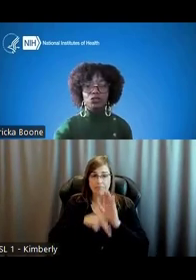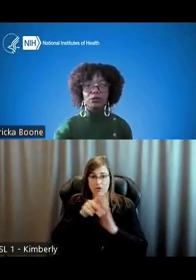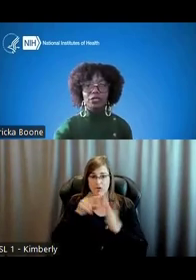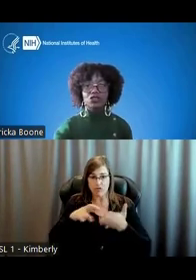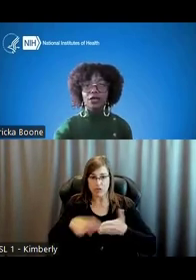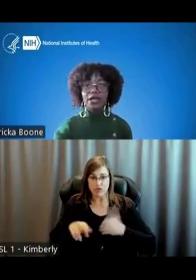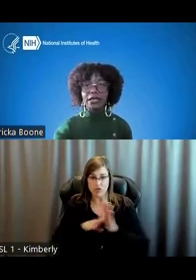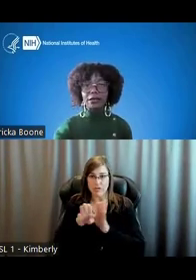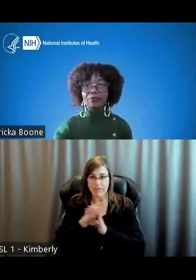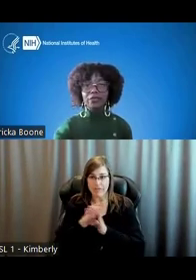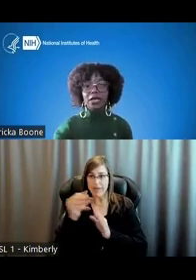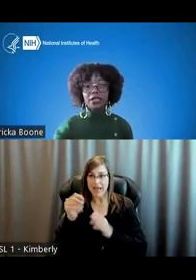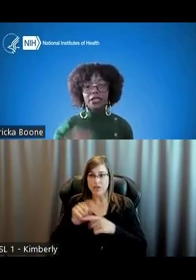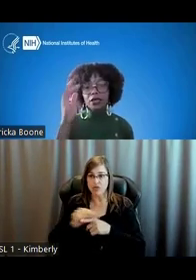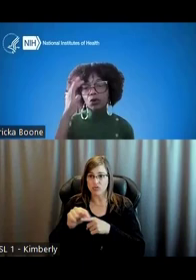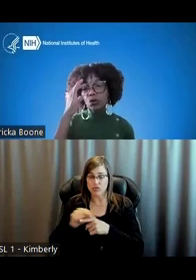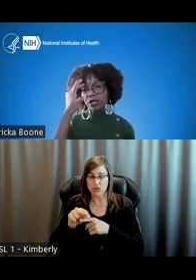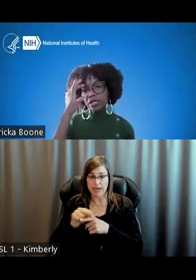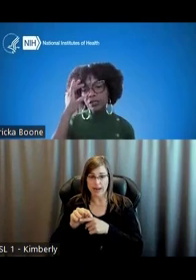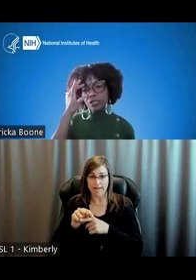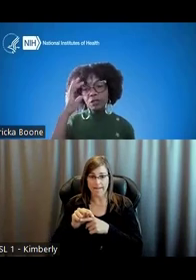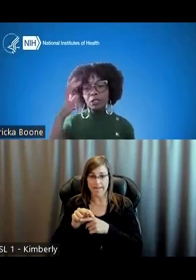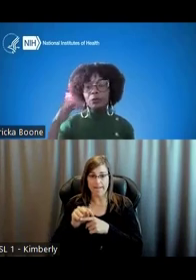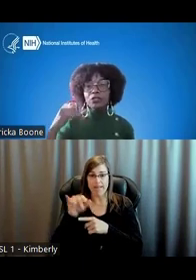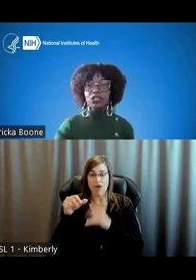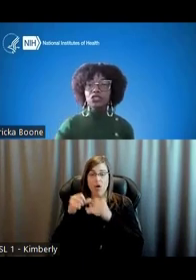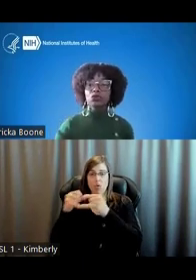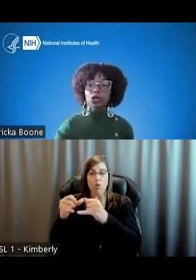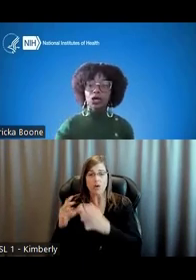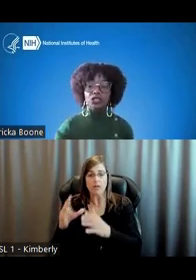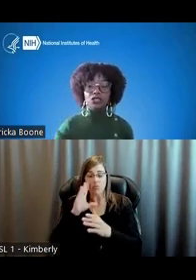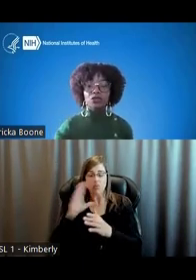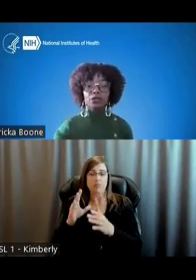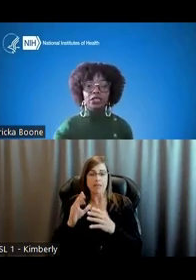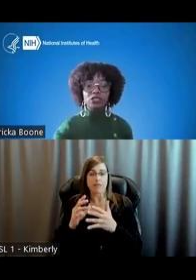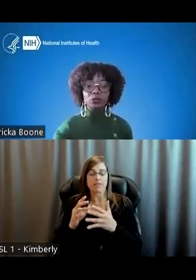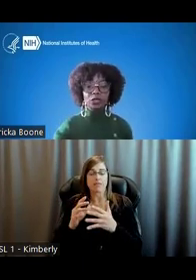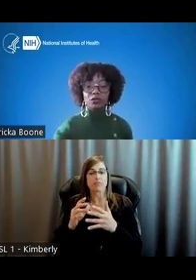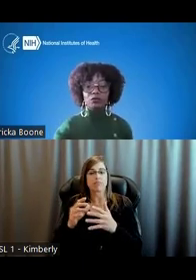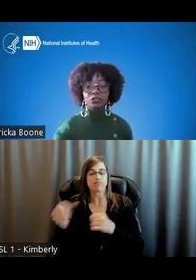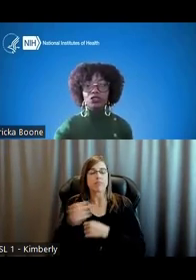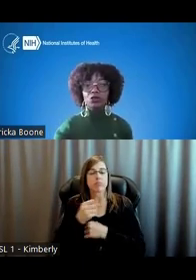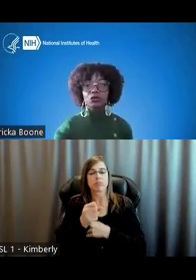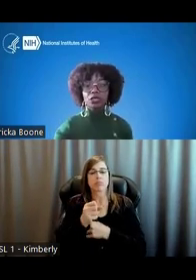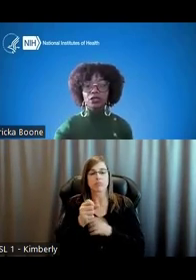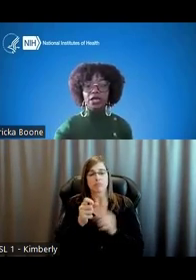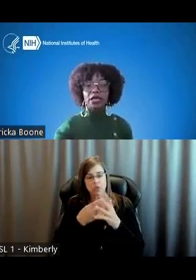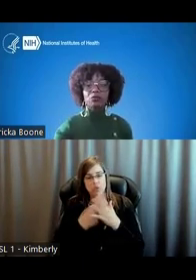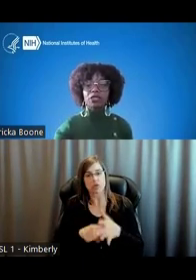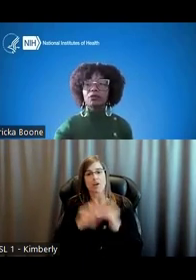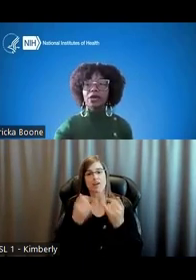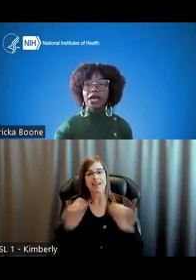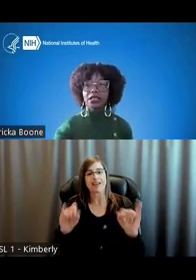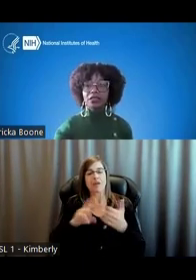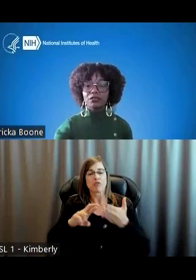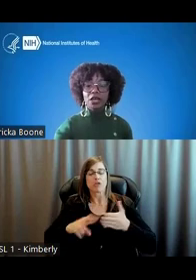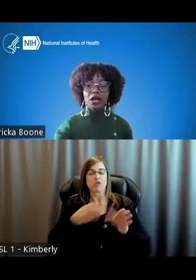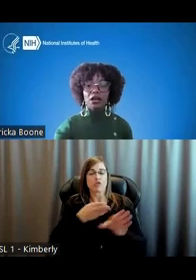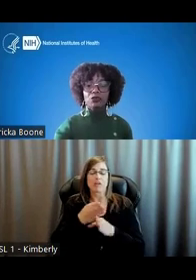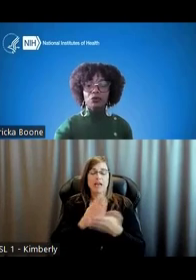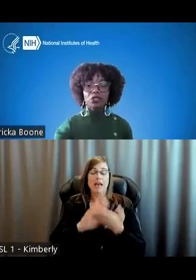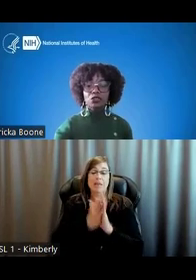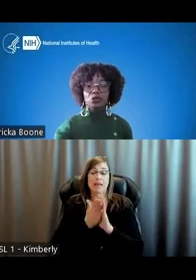career development and training, that awardees are going to be in a position to launch into their independent research careers and be